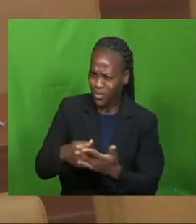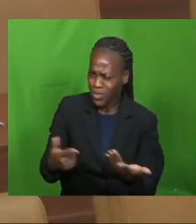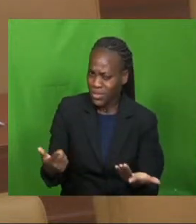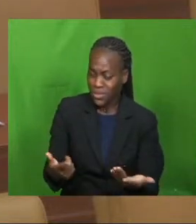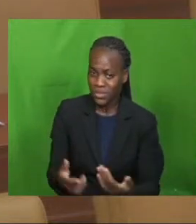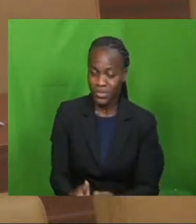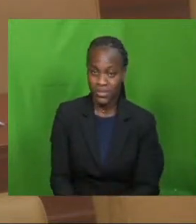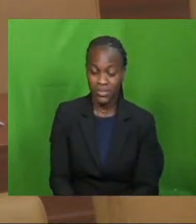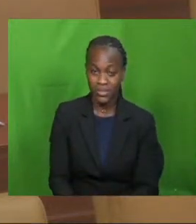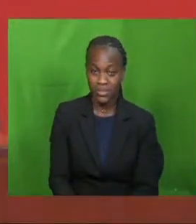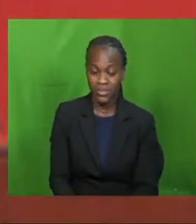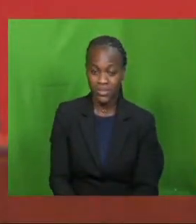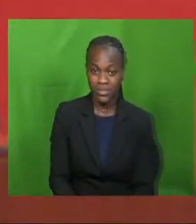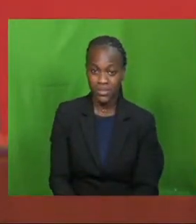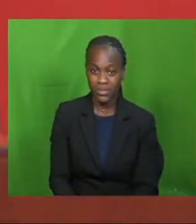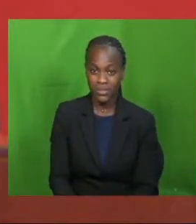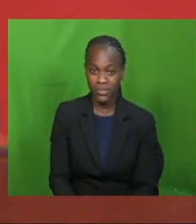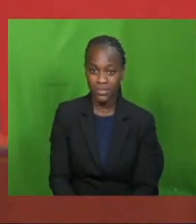Yes, Minister.